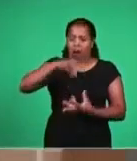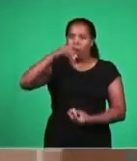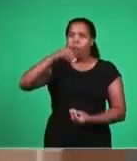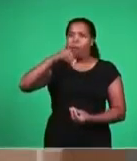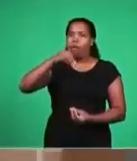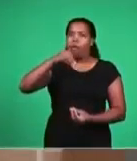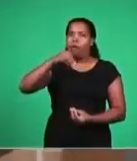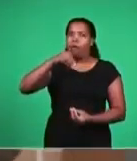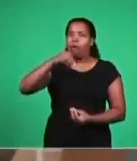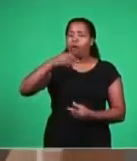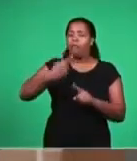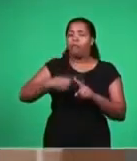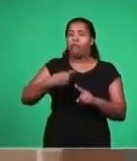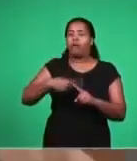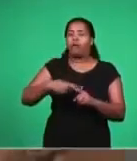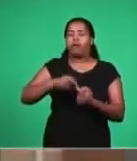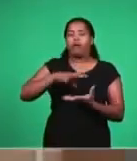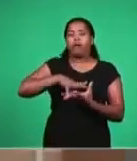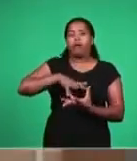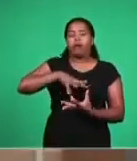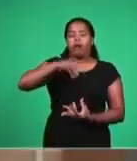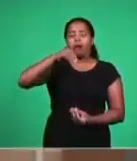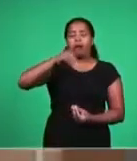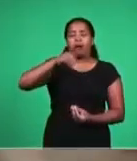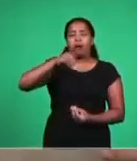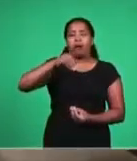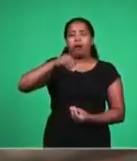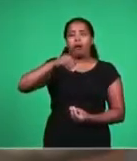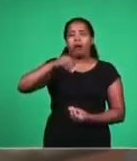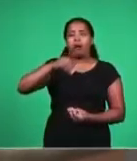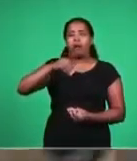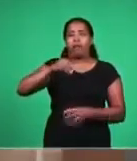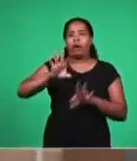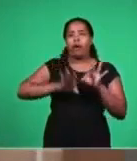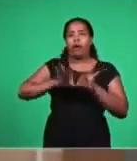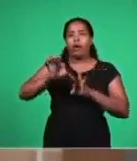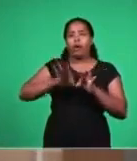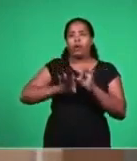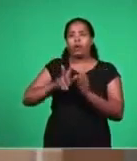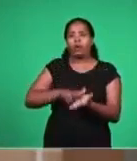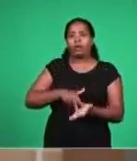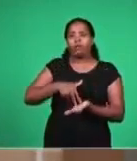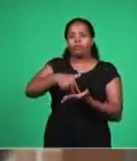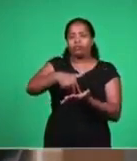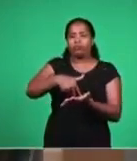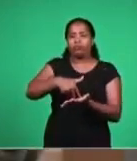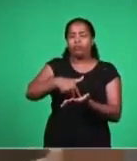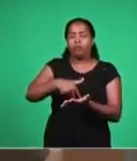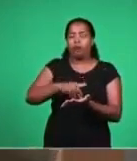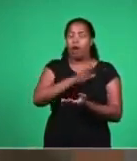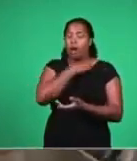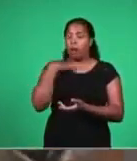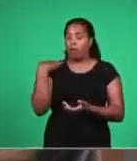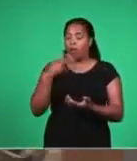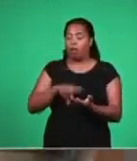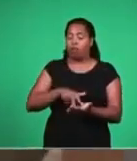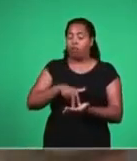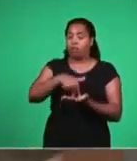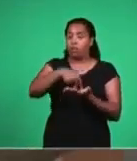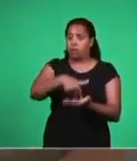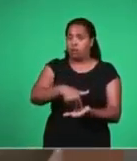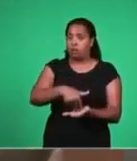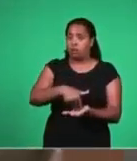before I was even aware, my soul, he said, the soul, because the soul is the project of resurrection, the death